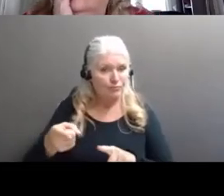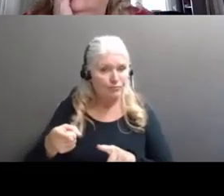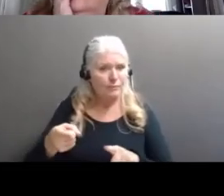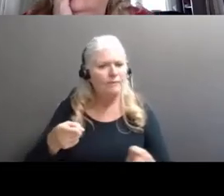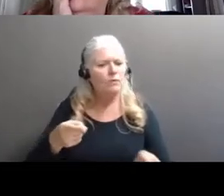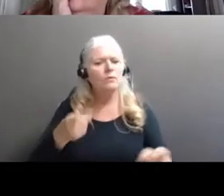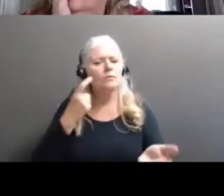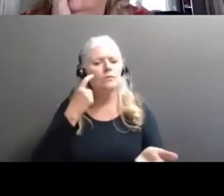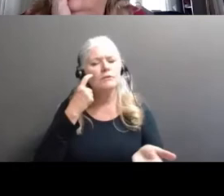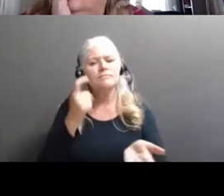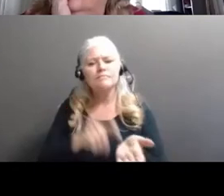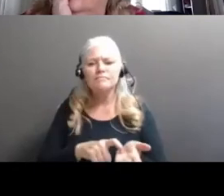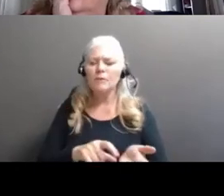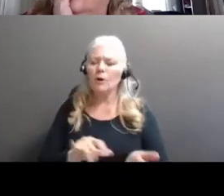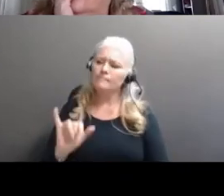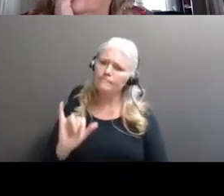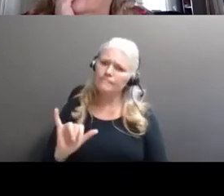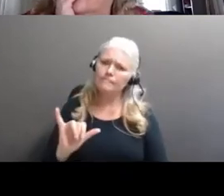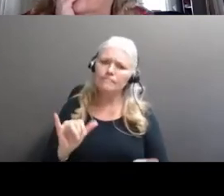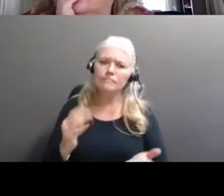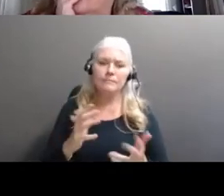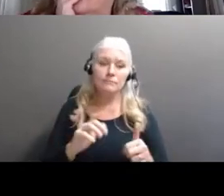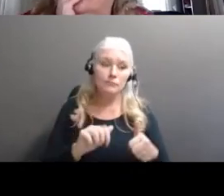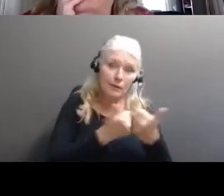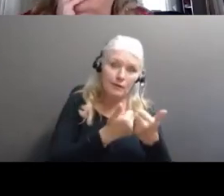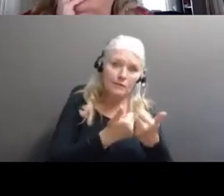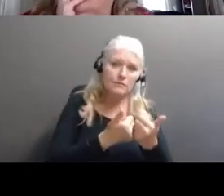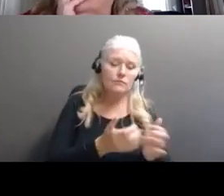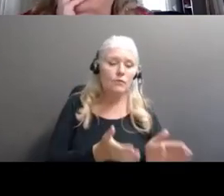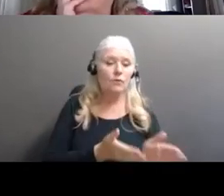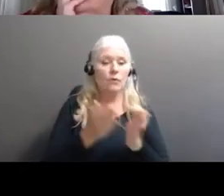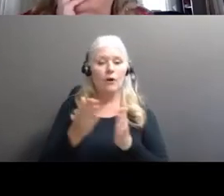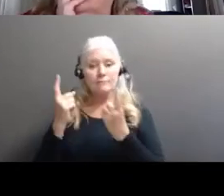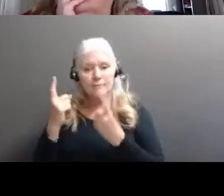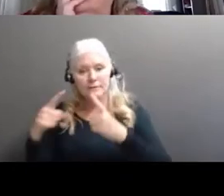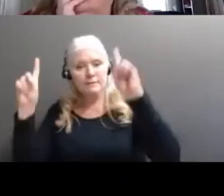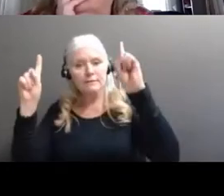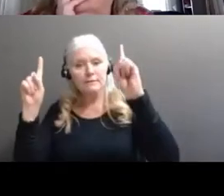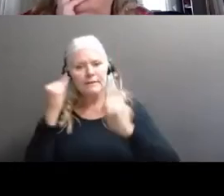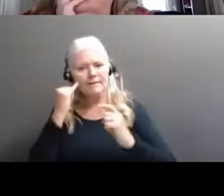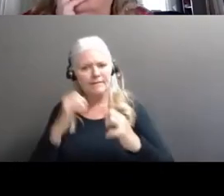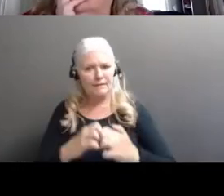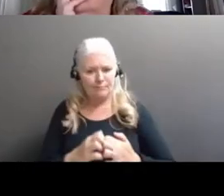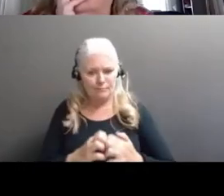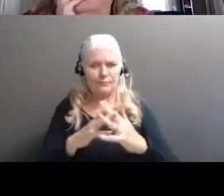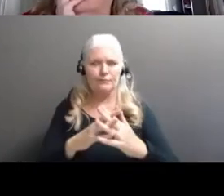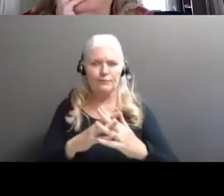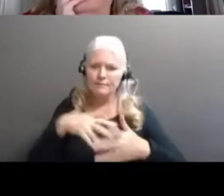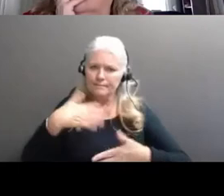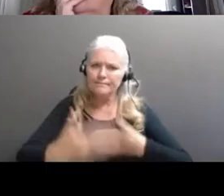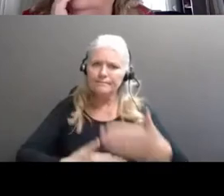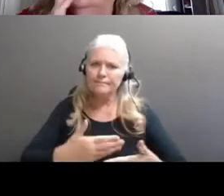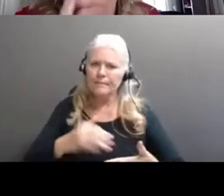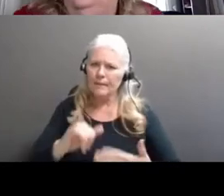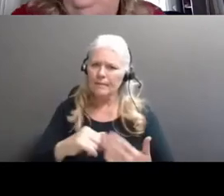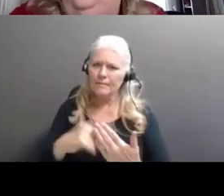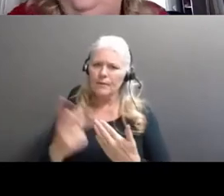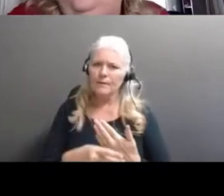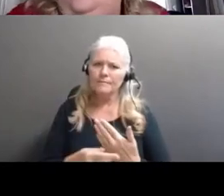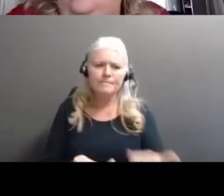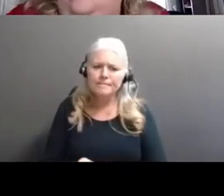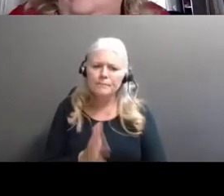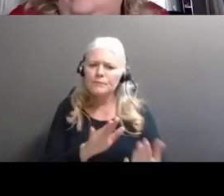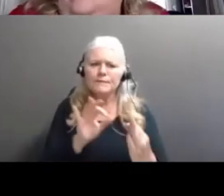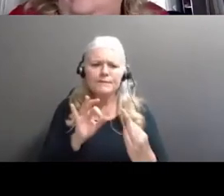observations you can make, I guess, on the challenges and the successes of putting something like this in place and seeing it through? Now, I mean,